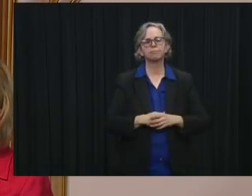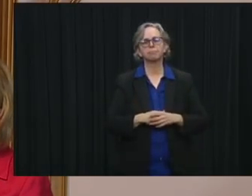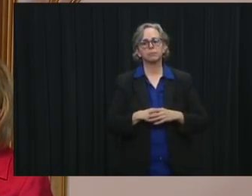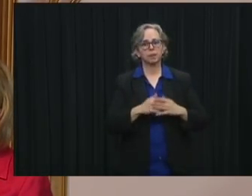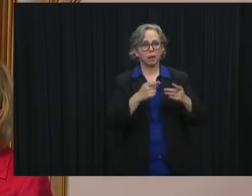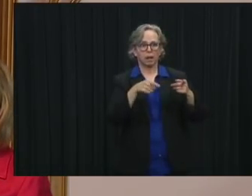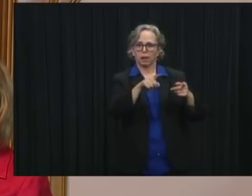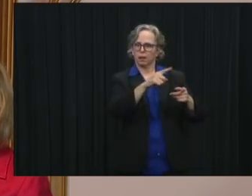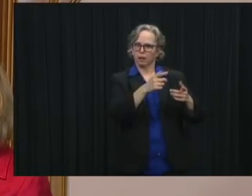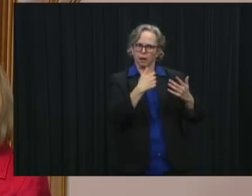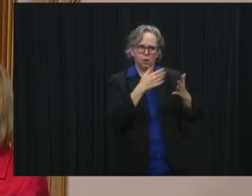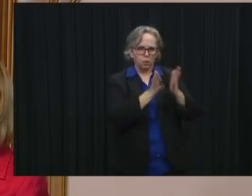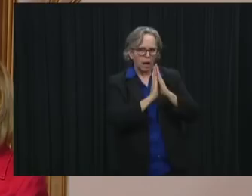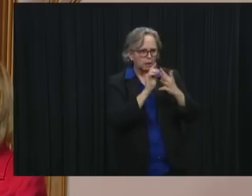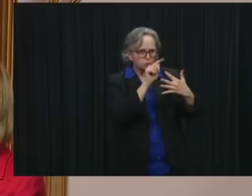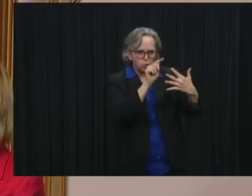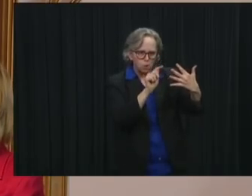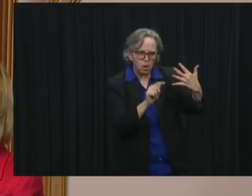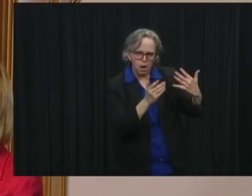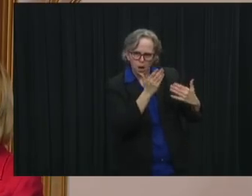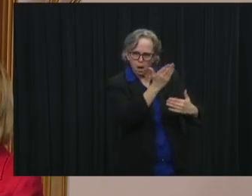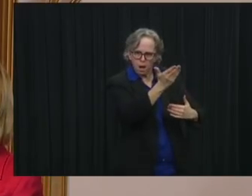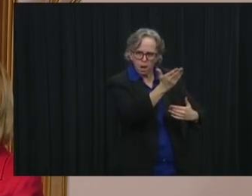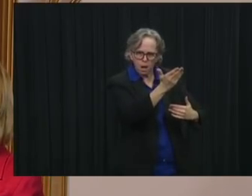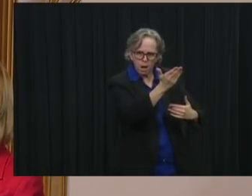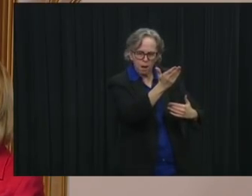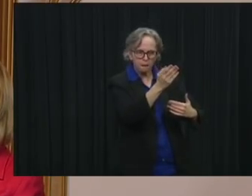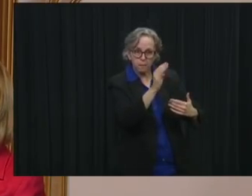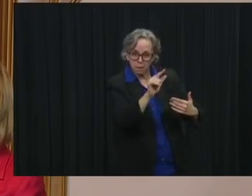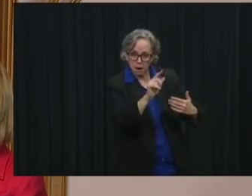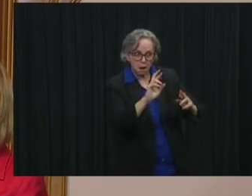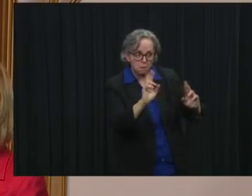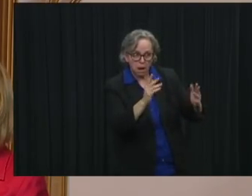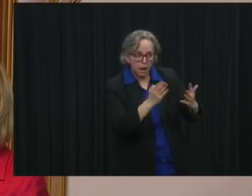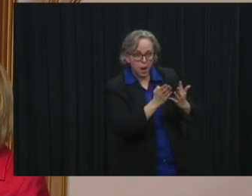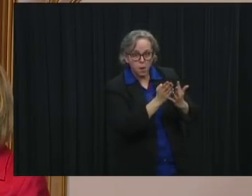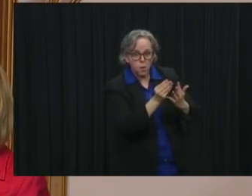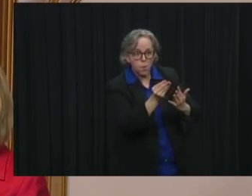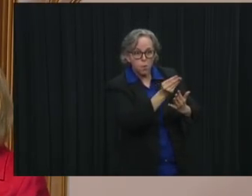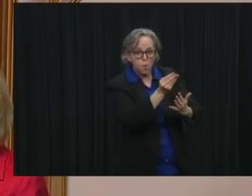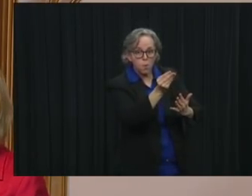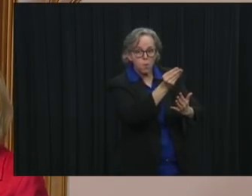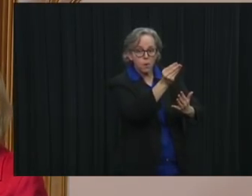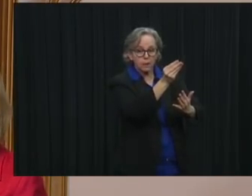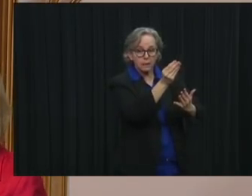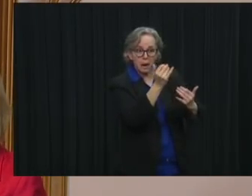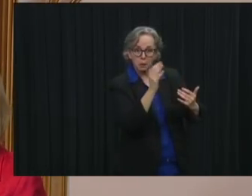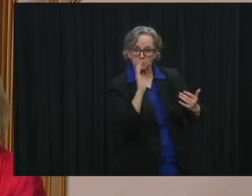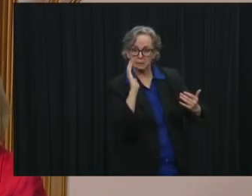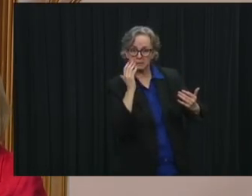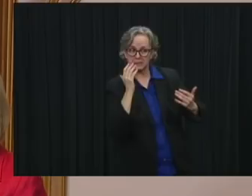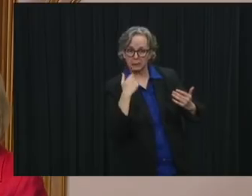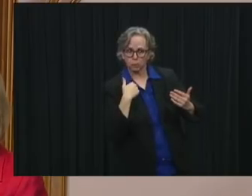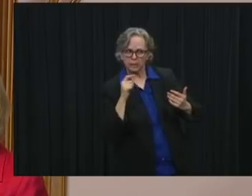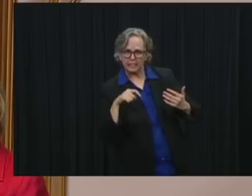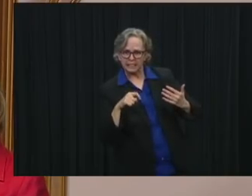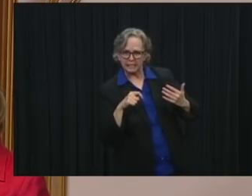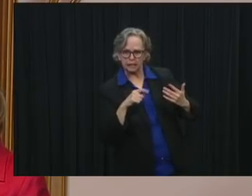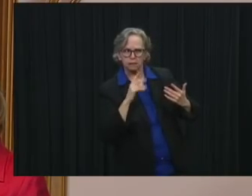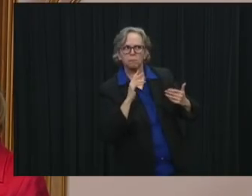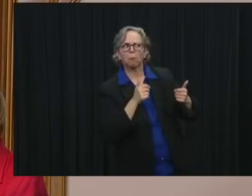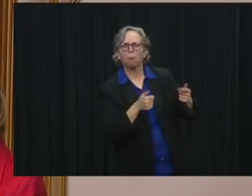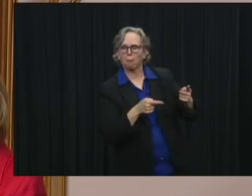is working its way through the General Assembly appears to have all those things in it, so I want to thank the members very, very